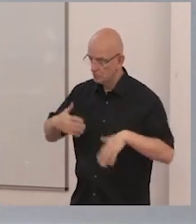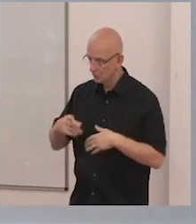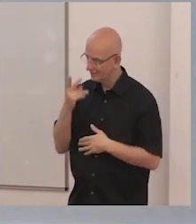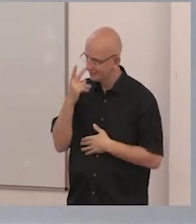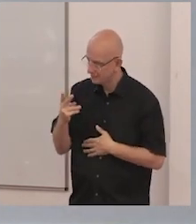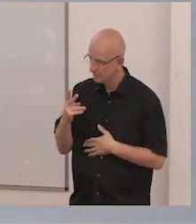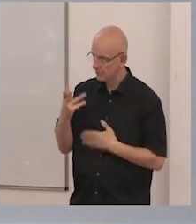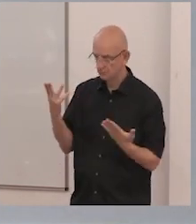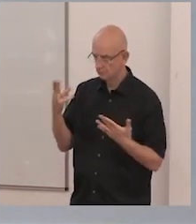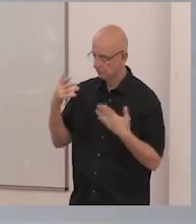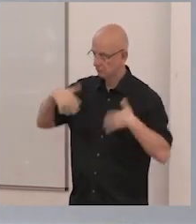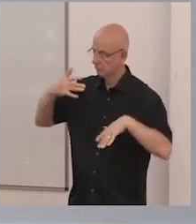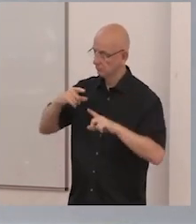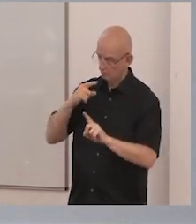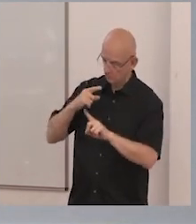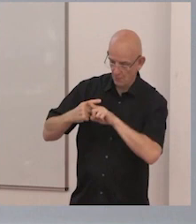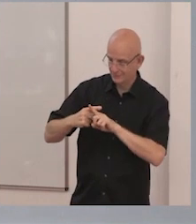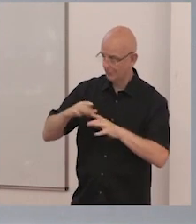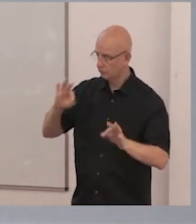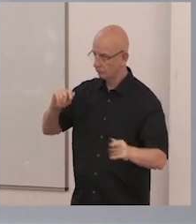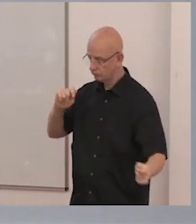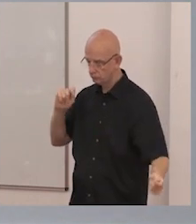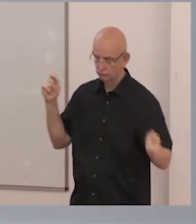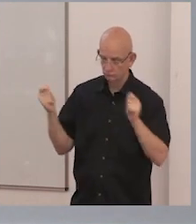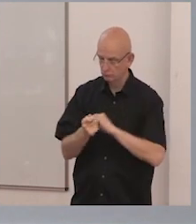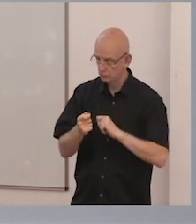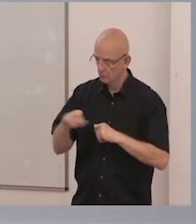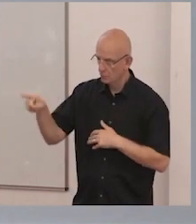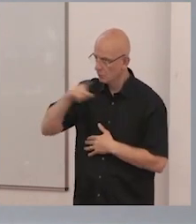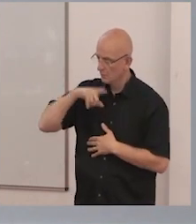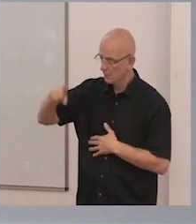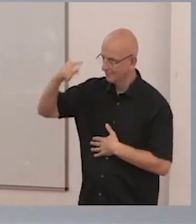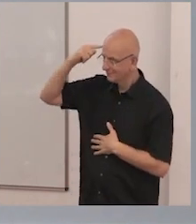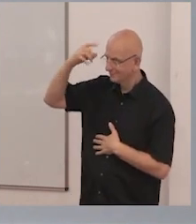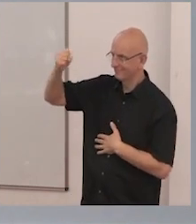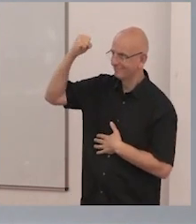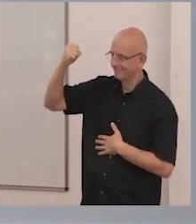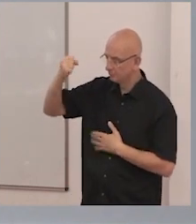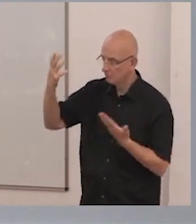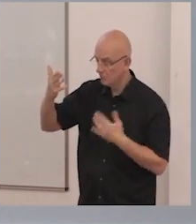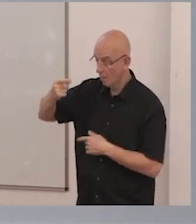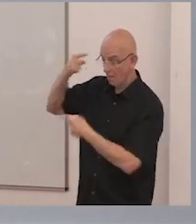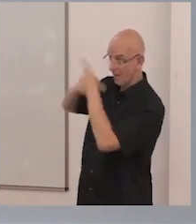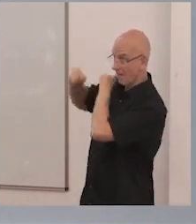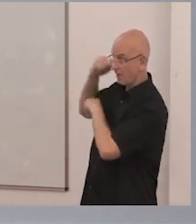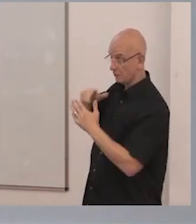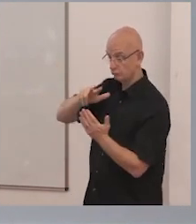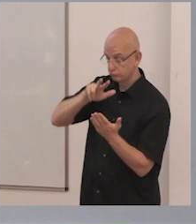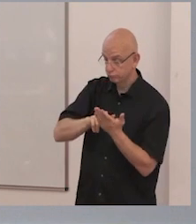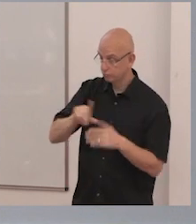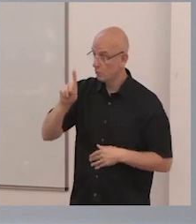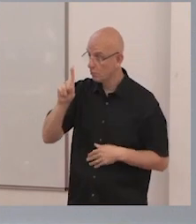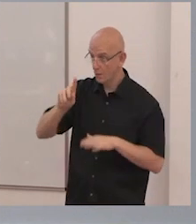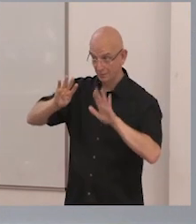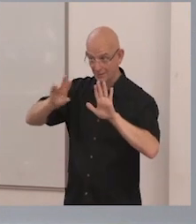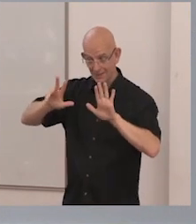was adopted, 1989. So it was in a time when discourses and understandings